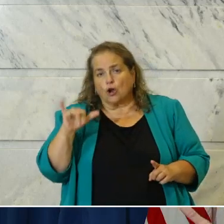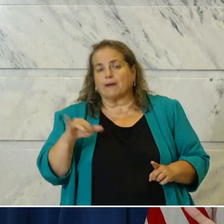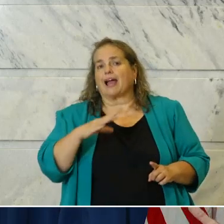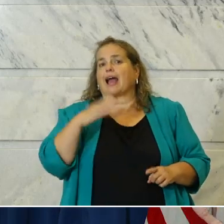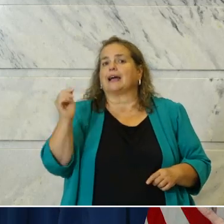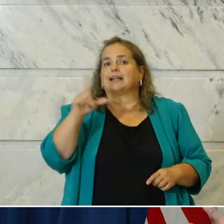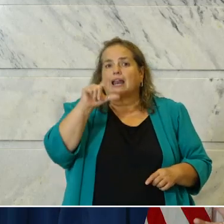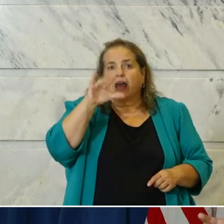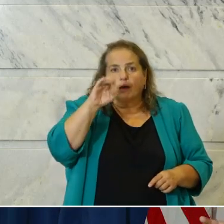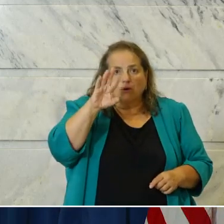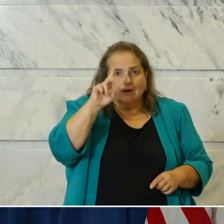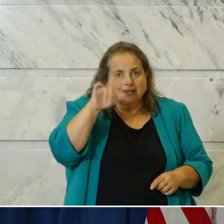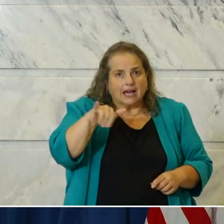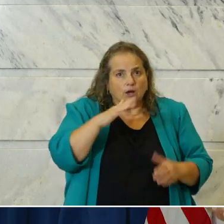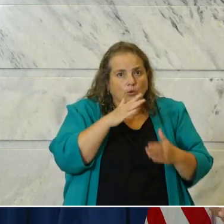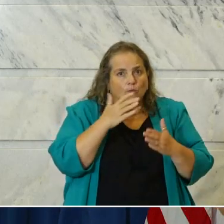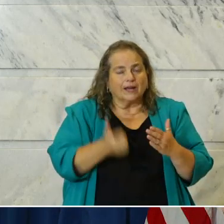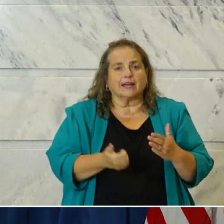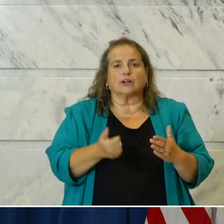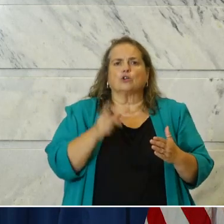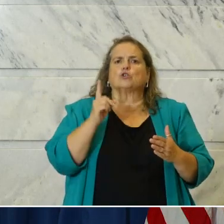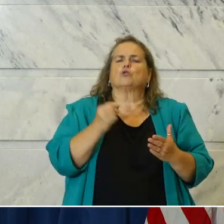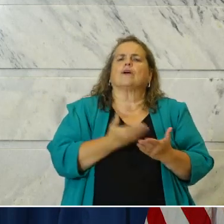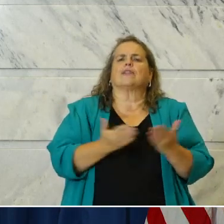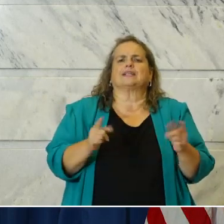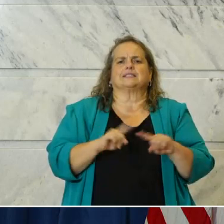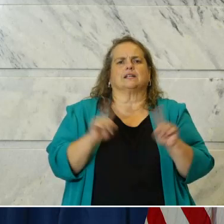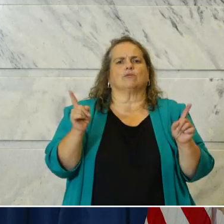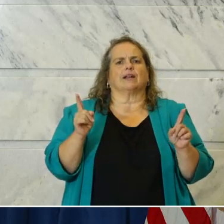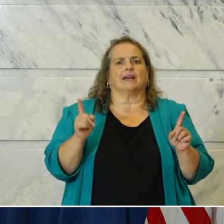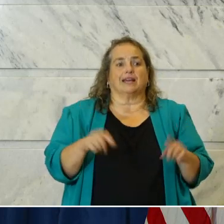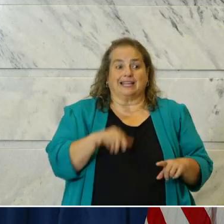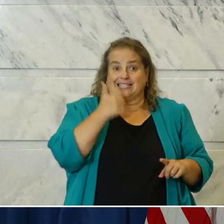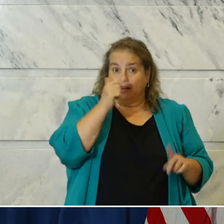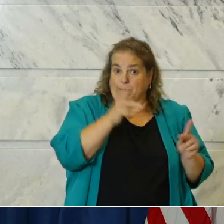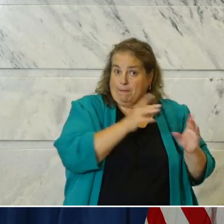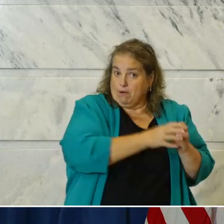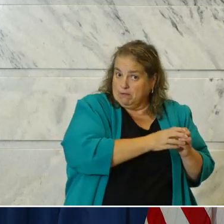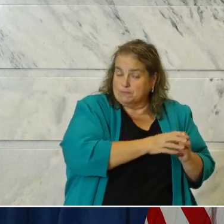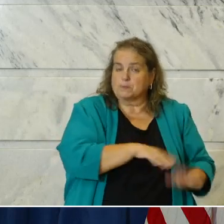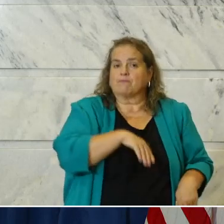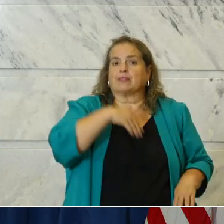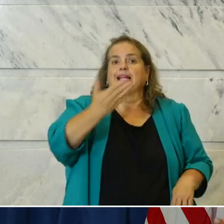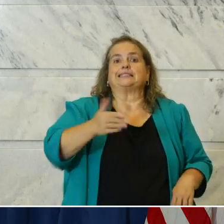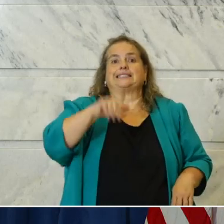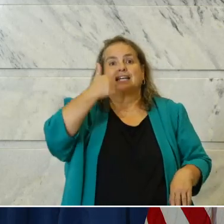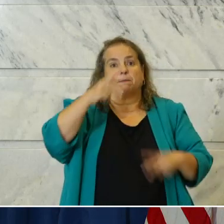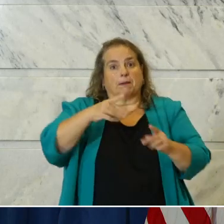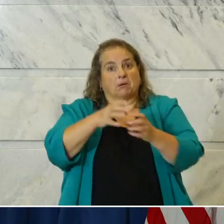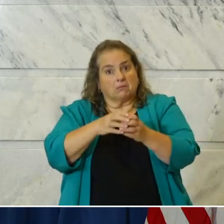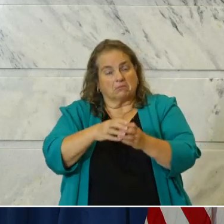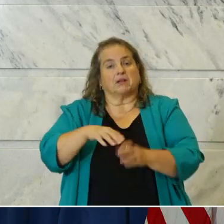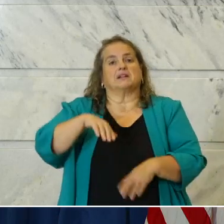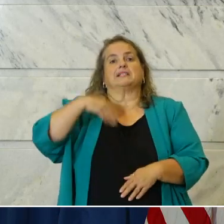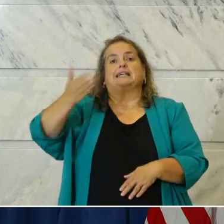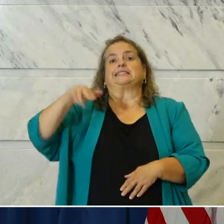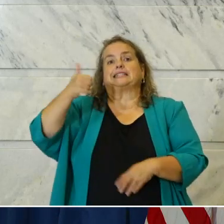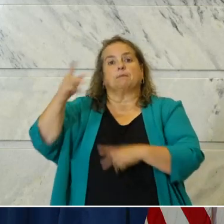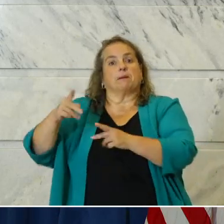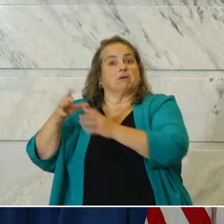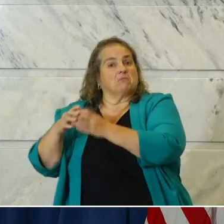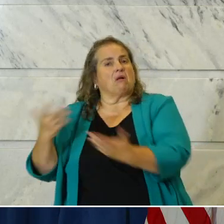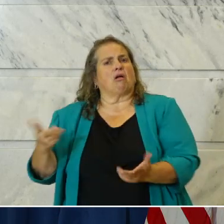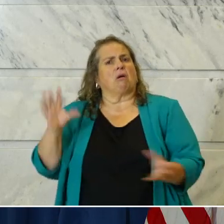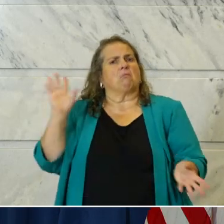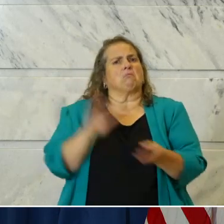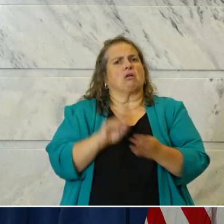Day weekend. You can do it with different 10 people. Spread it out, and that means you get to see about 30 people. But this